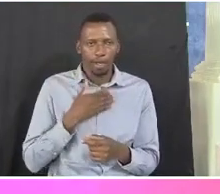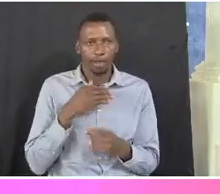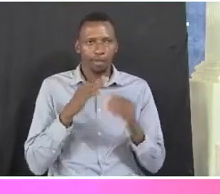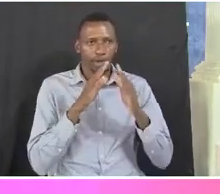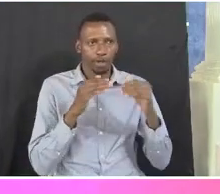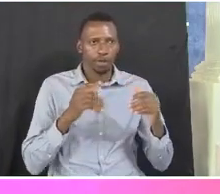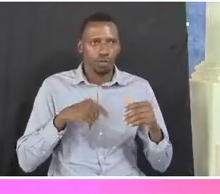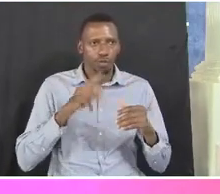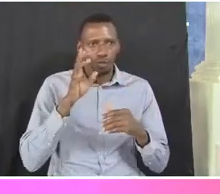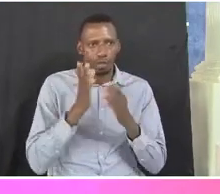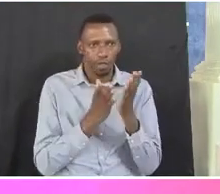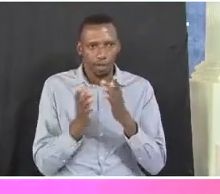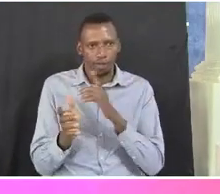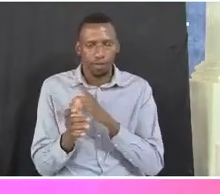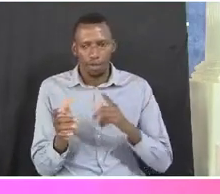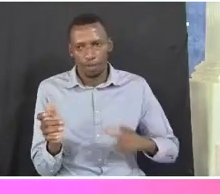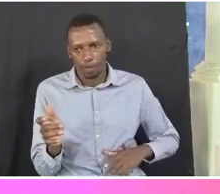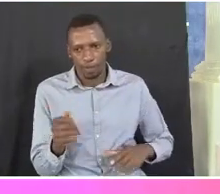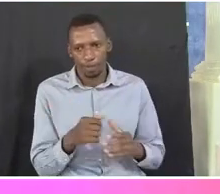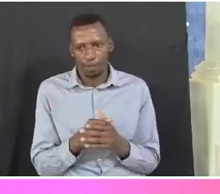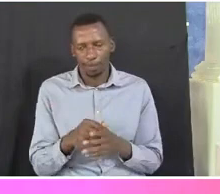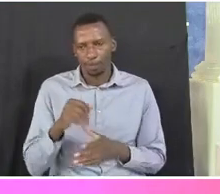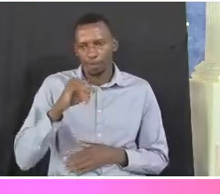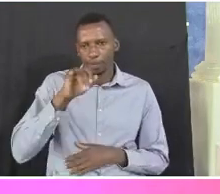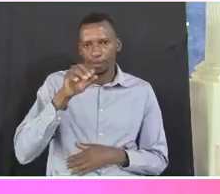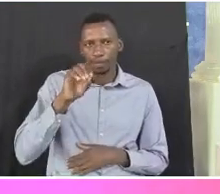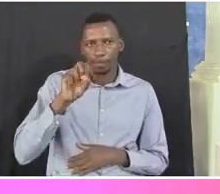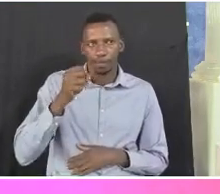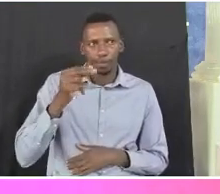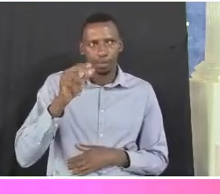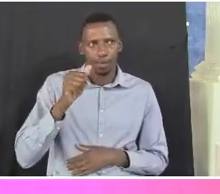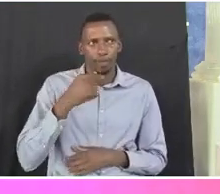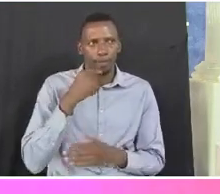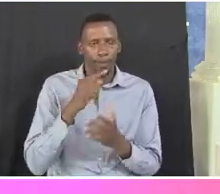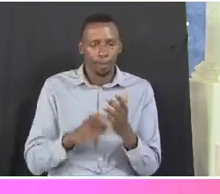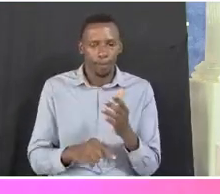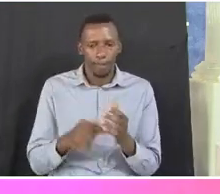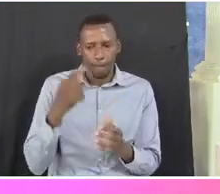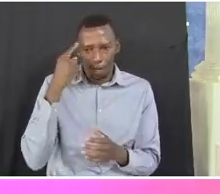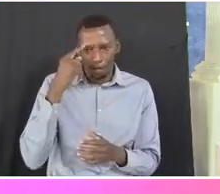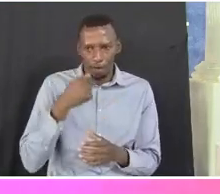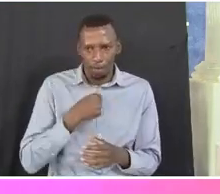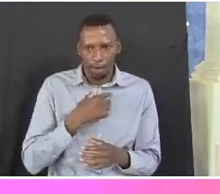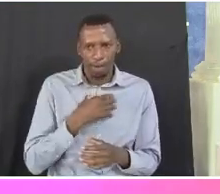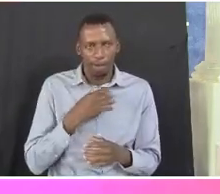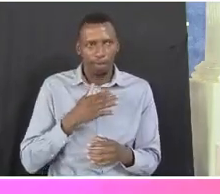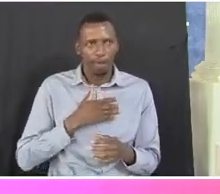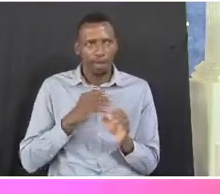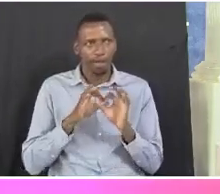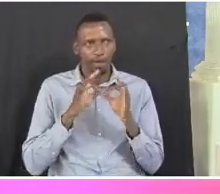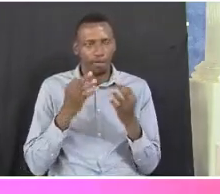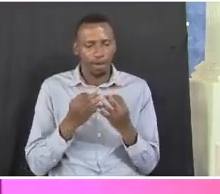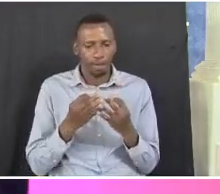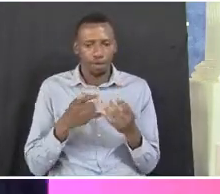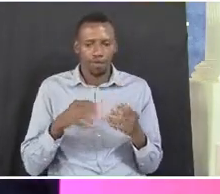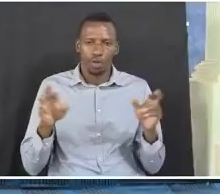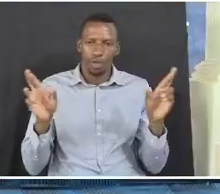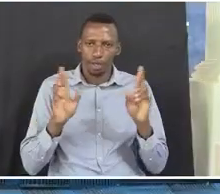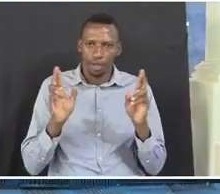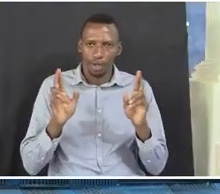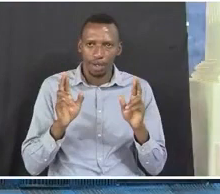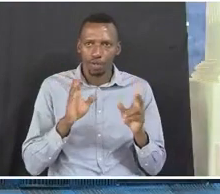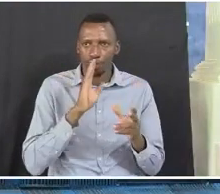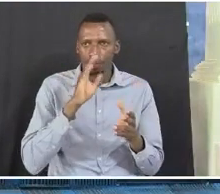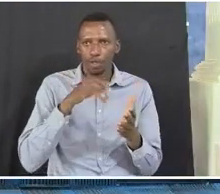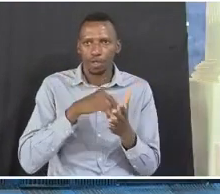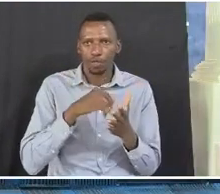we will serve the Lord. Joshua said, as for me and my family, we are ready to get